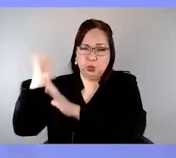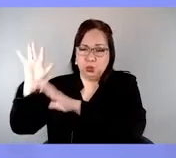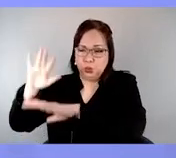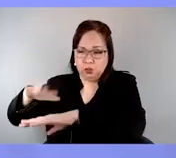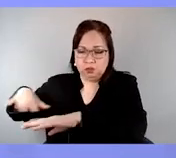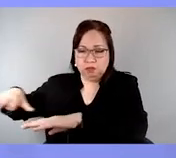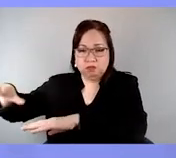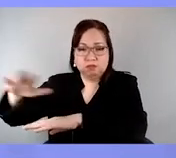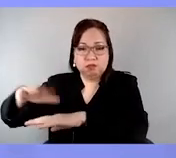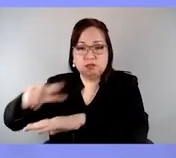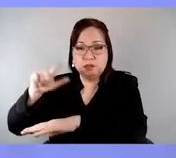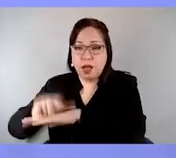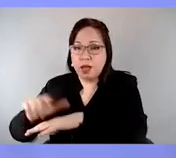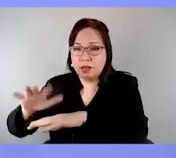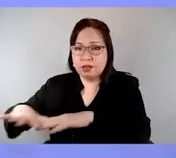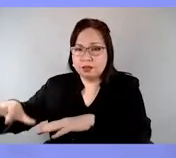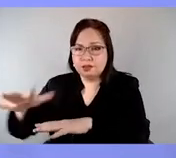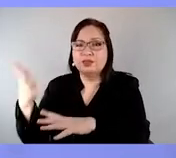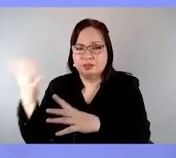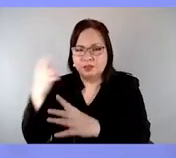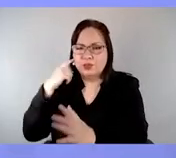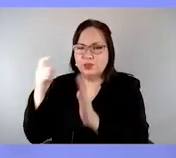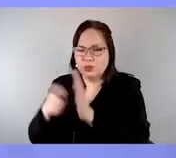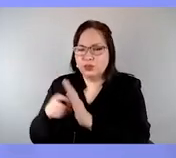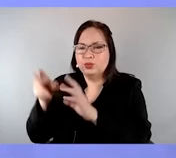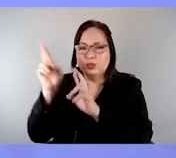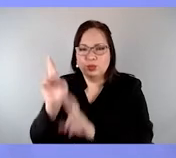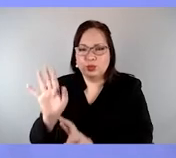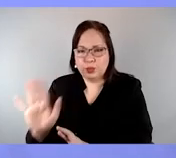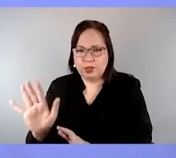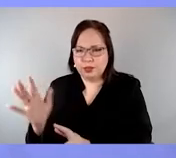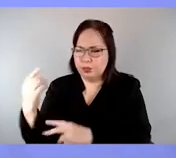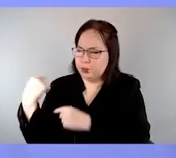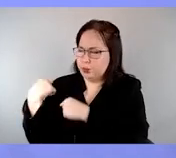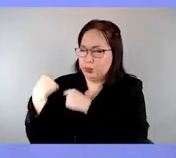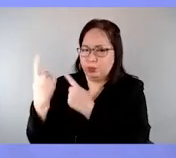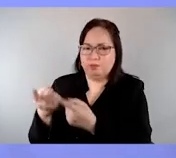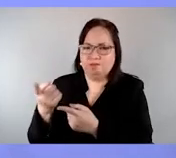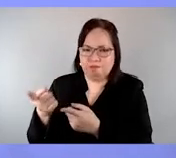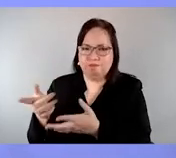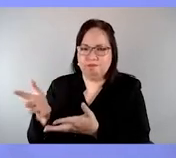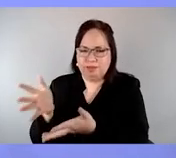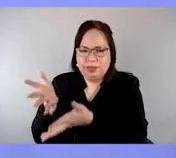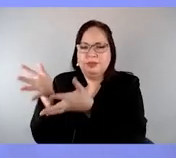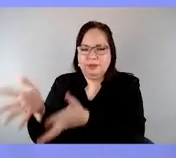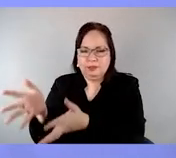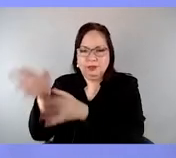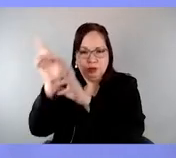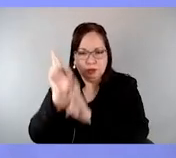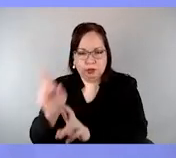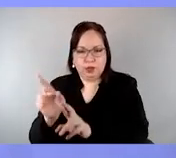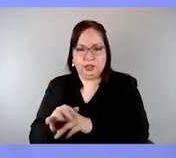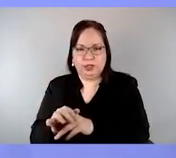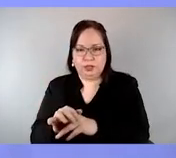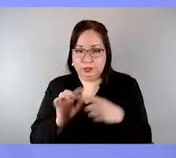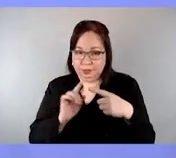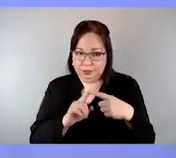possession of Indigenous peoples, of their ancestral domains and ancestral lands.